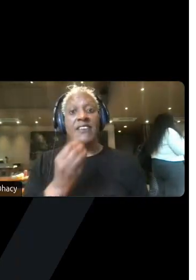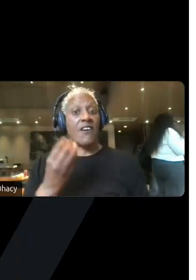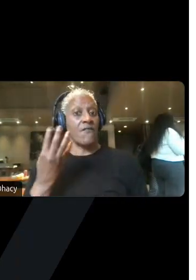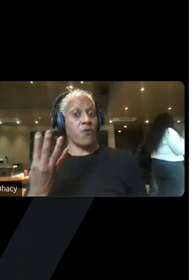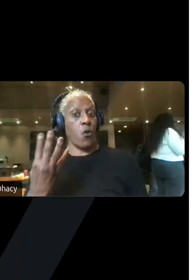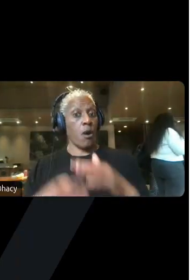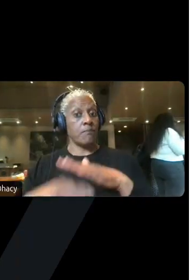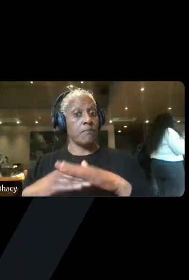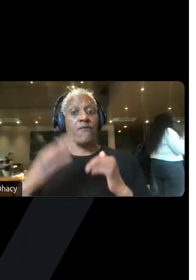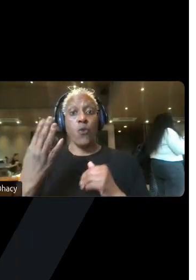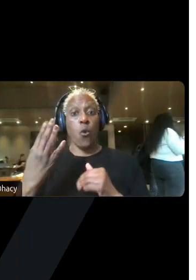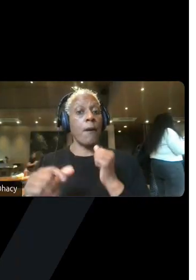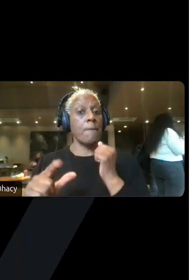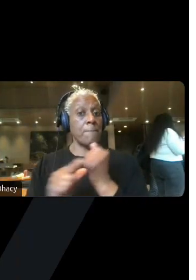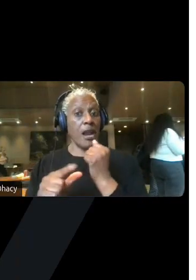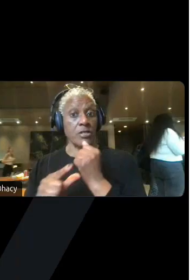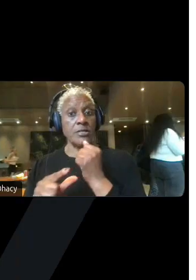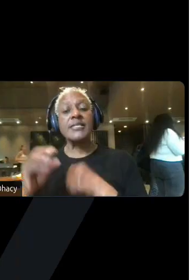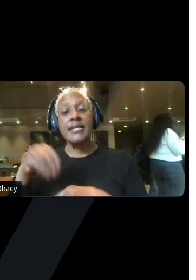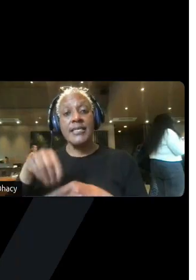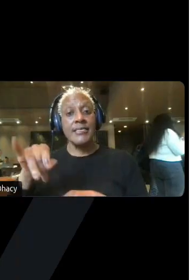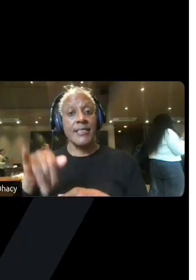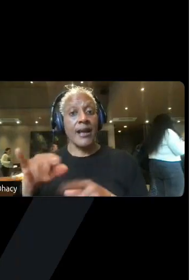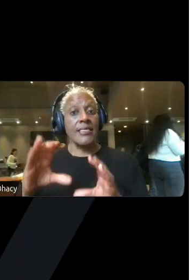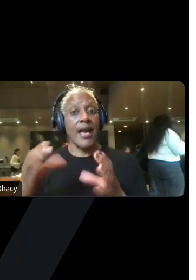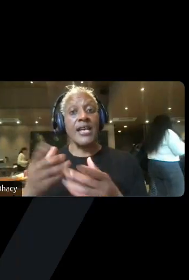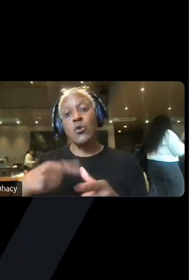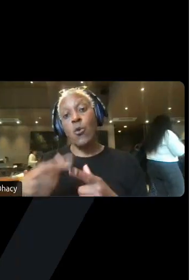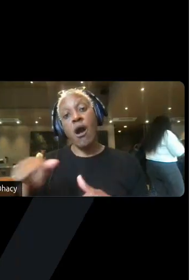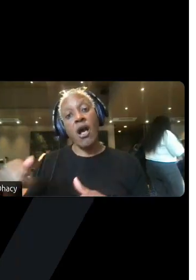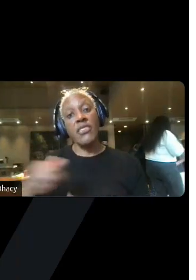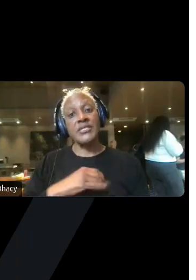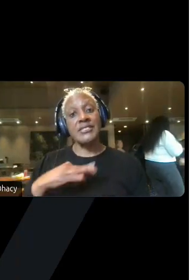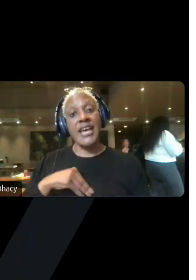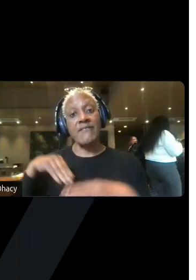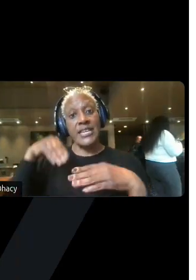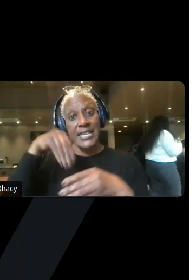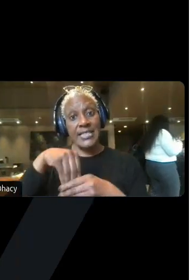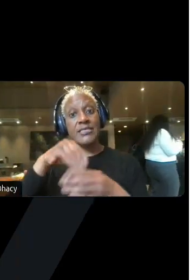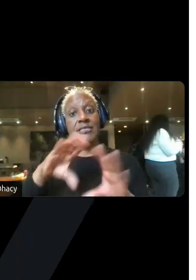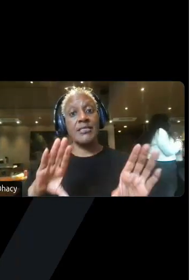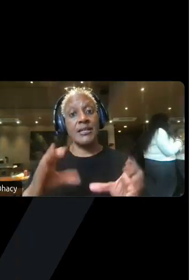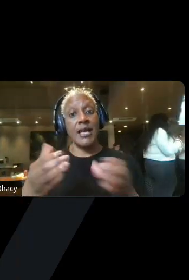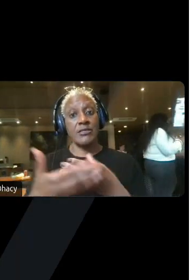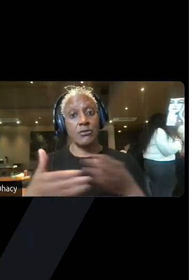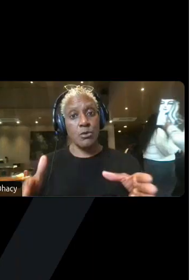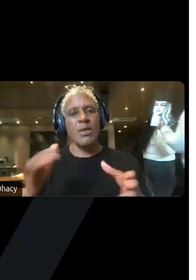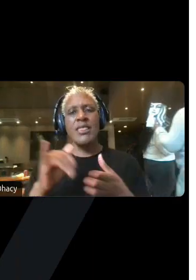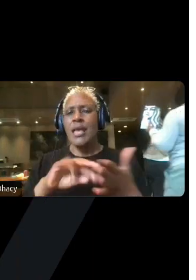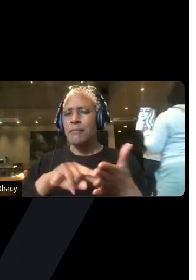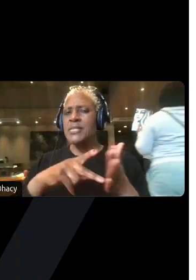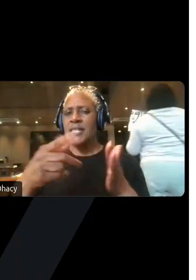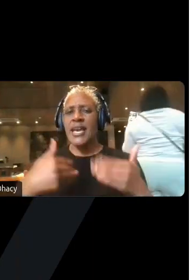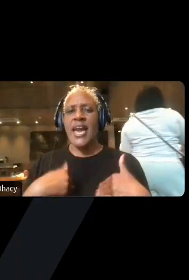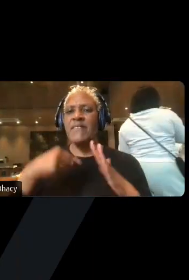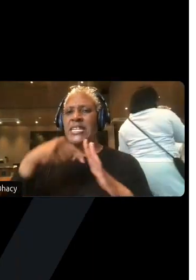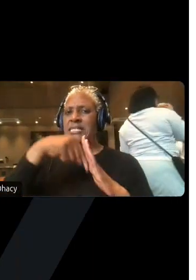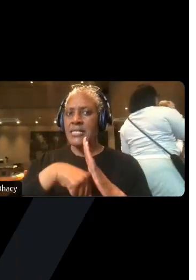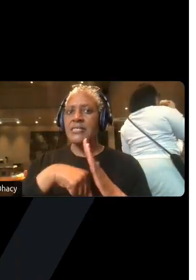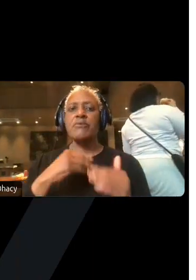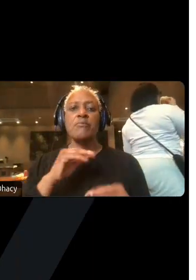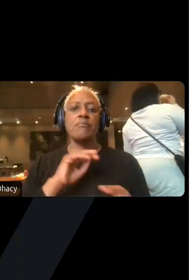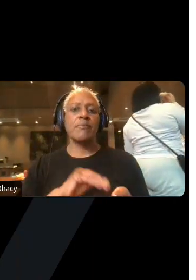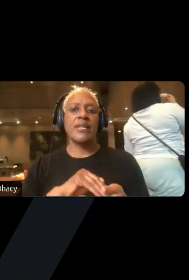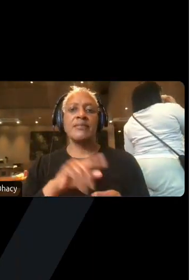to 4 paraprofessionals or other staff in the room. This is typically, students with extensive medical needs who may need a lot of